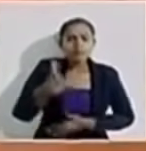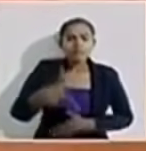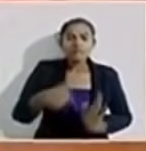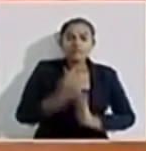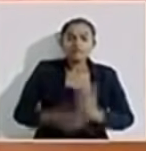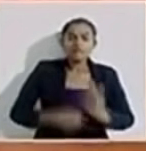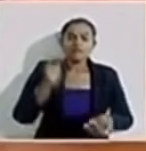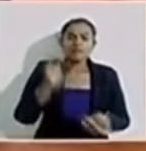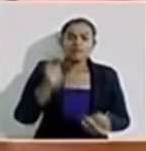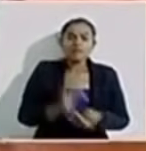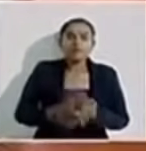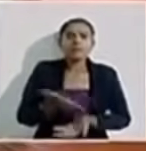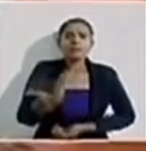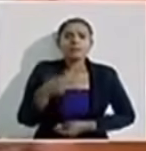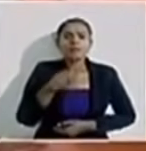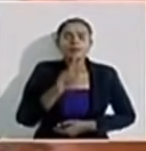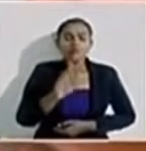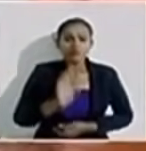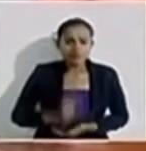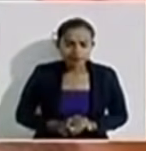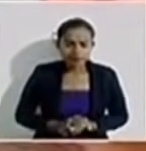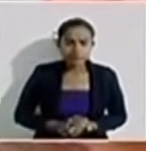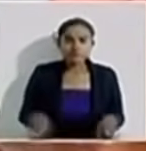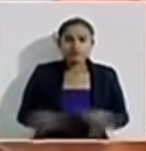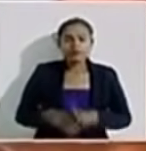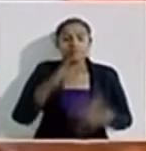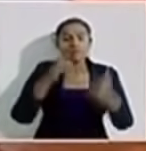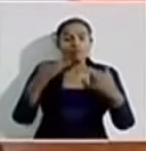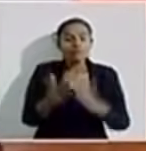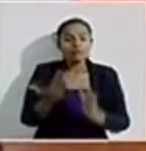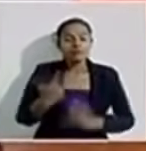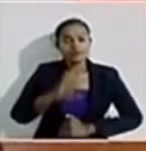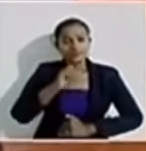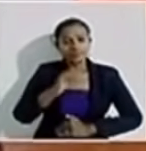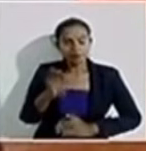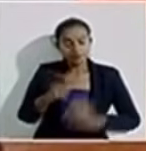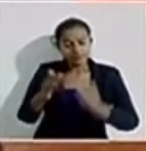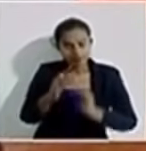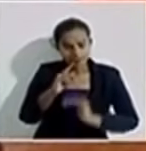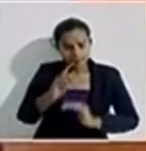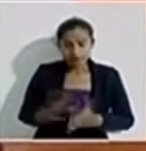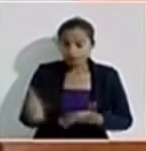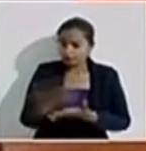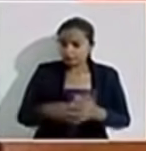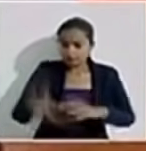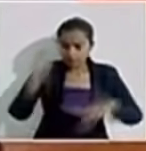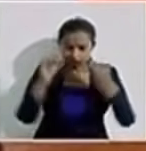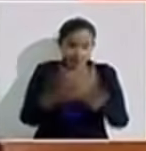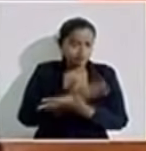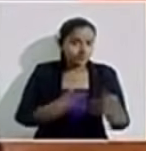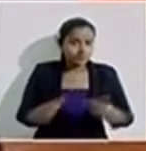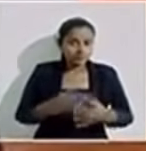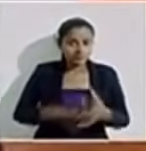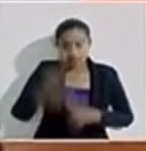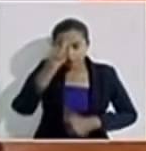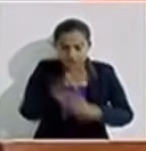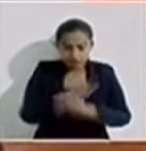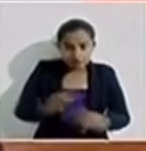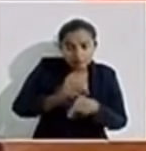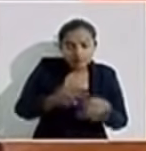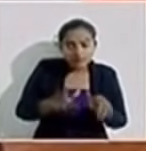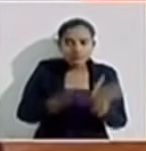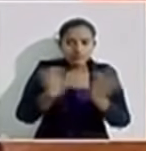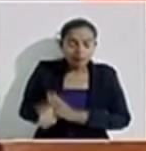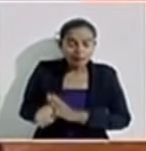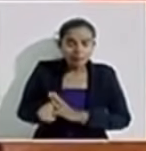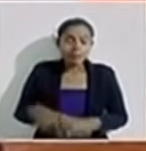Attorney General's department has told court that the loss of data could be a conspiracy that is part of the medical mafia, in which money